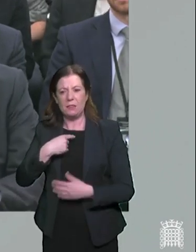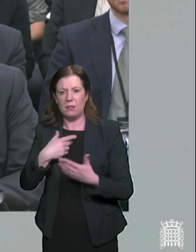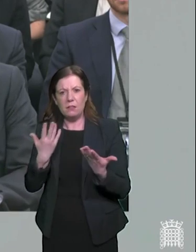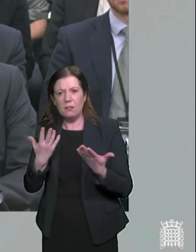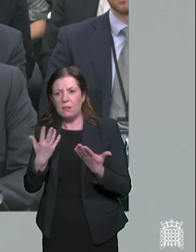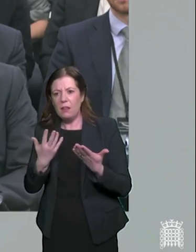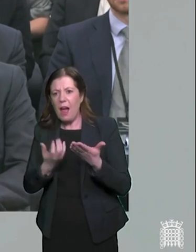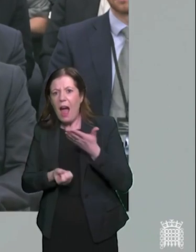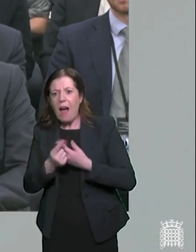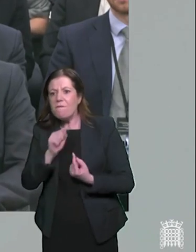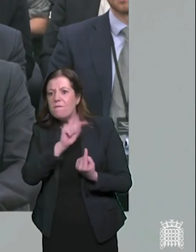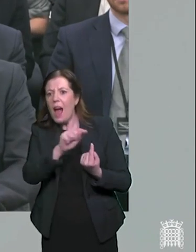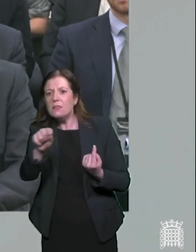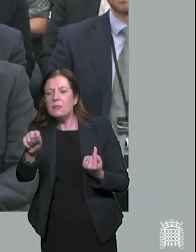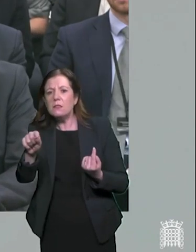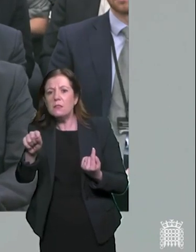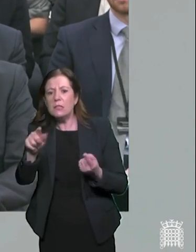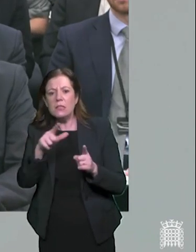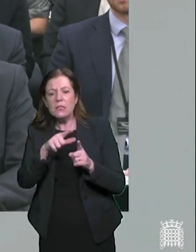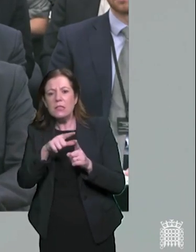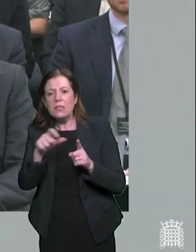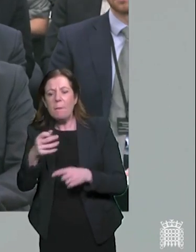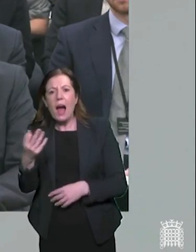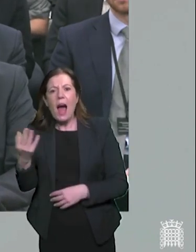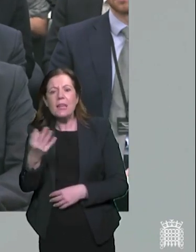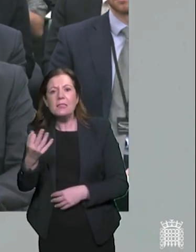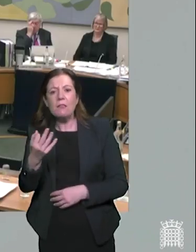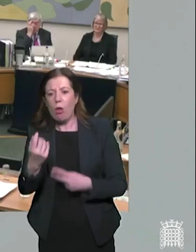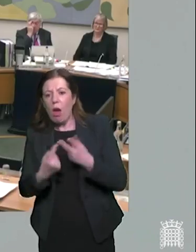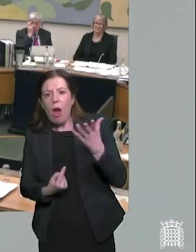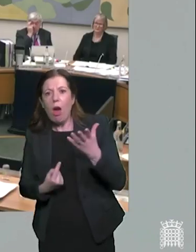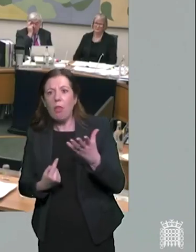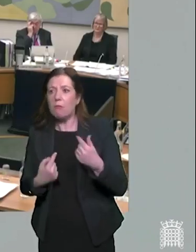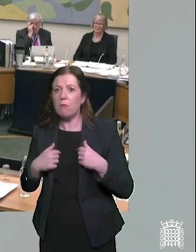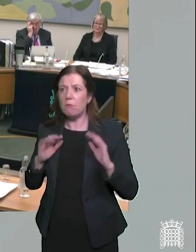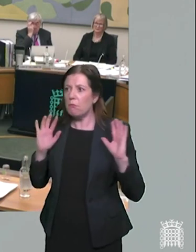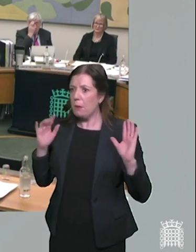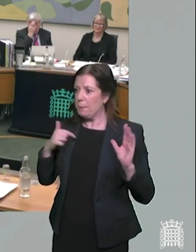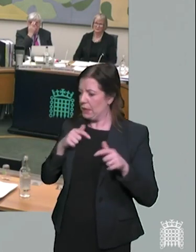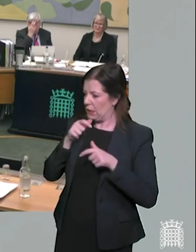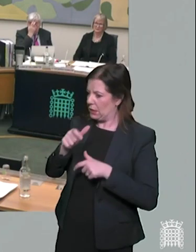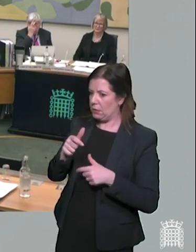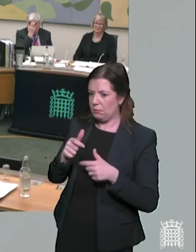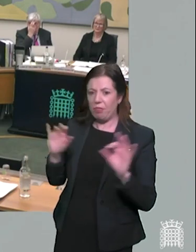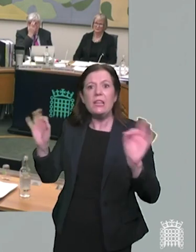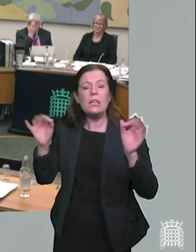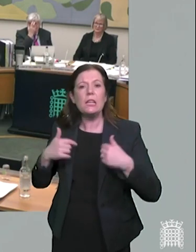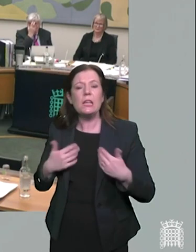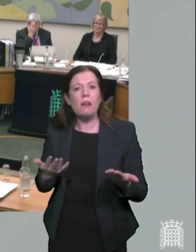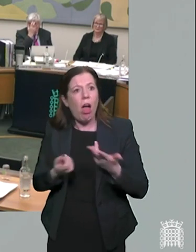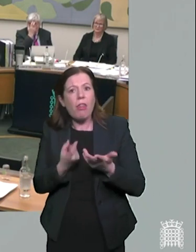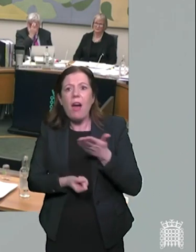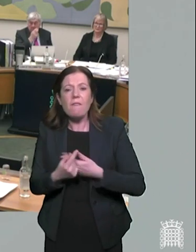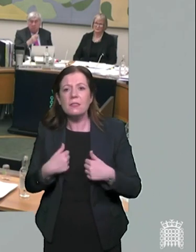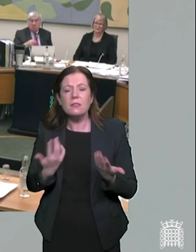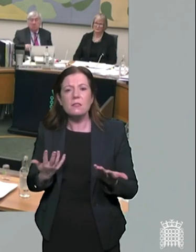any event other than the December the 18th event, but I never said that I had. The